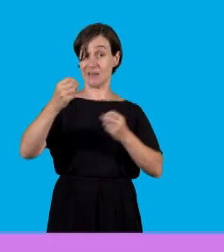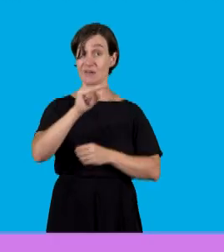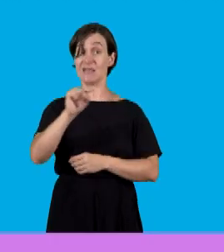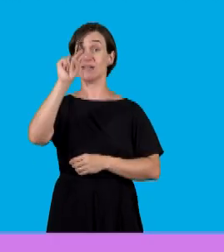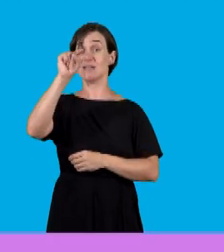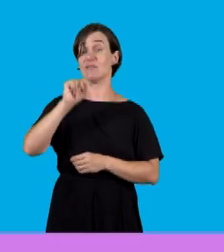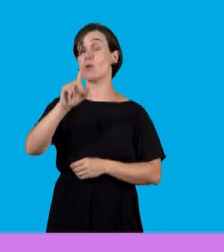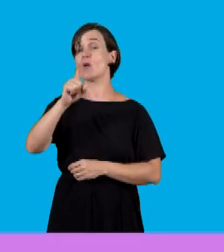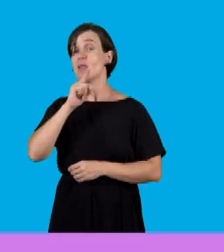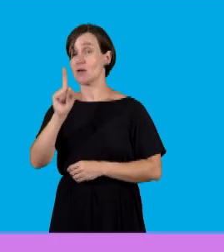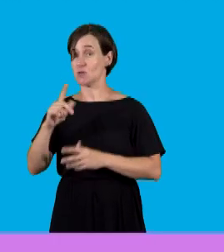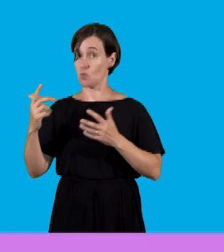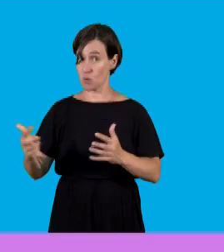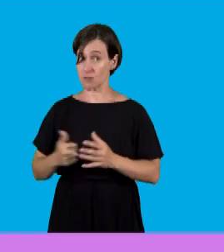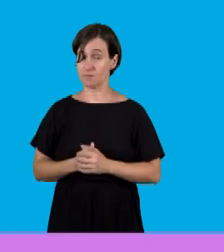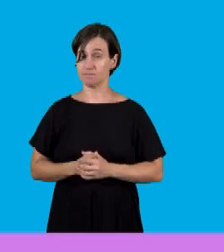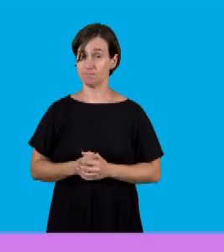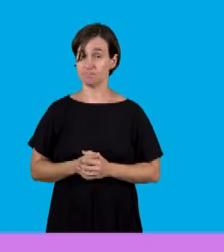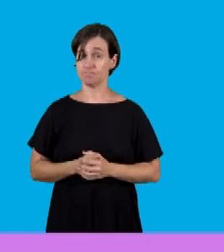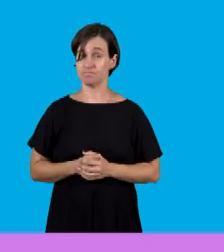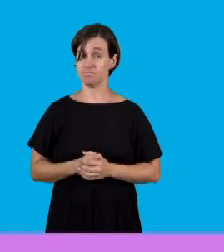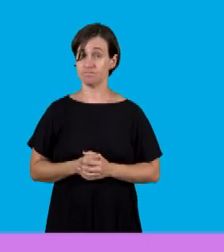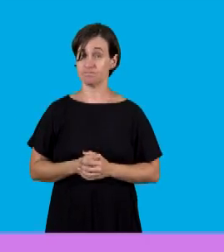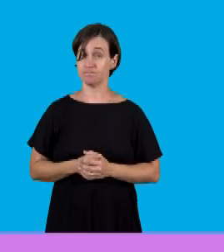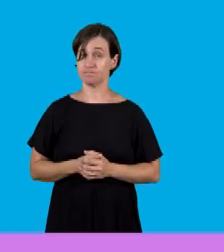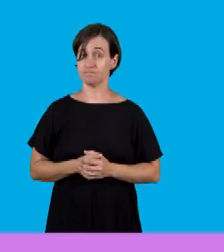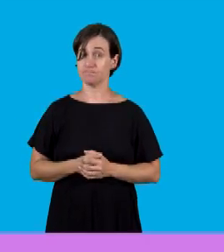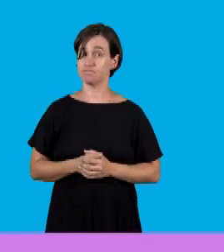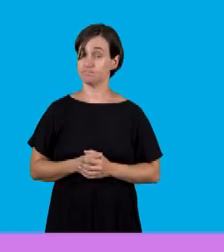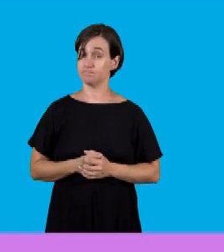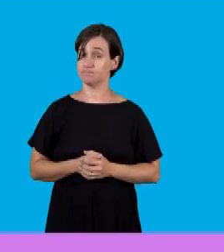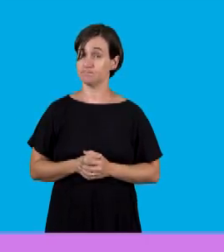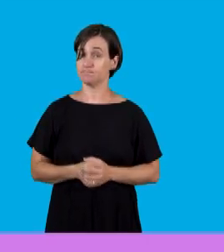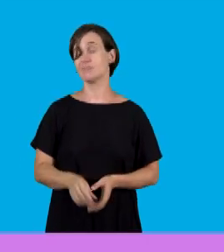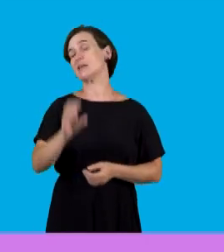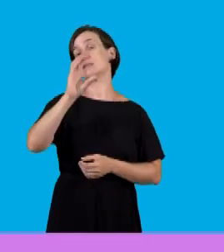670. Let's do it together. Divided by 1,000, it gives us